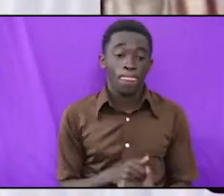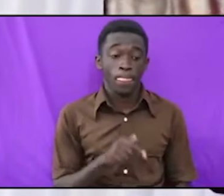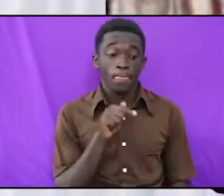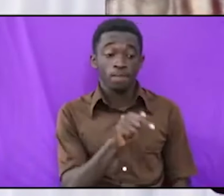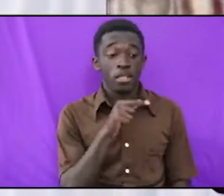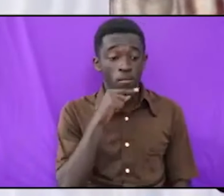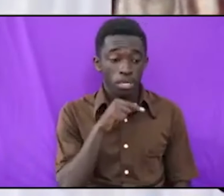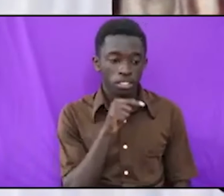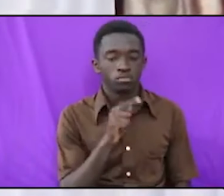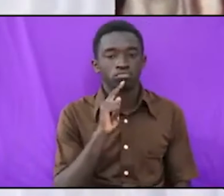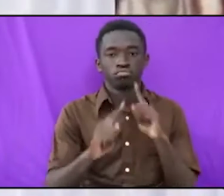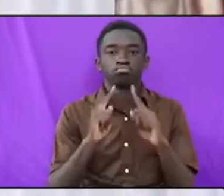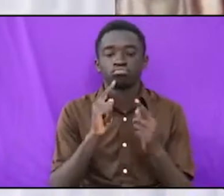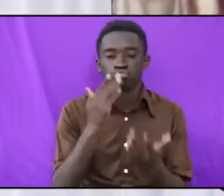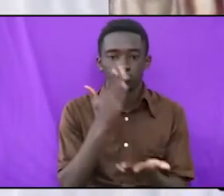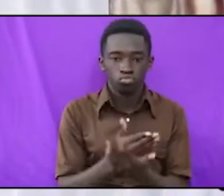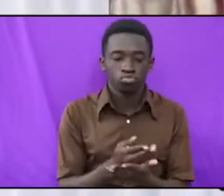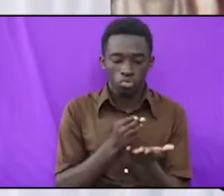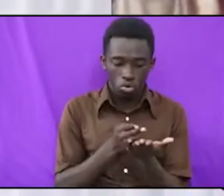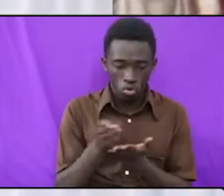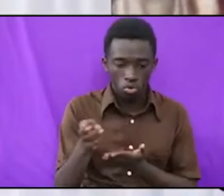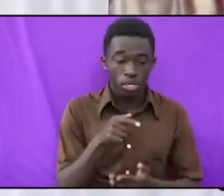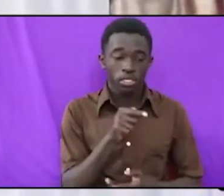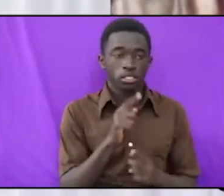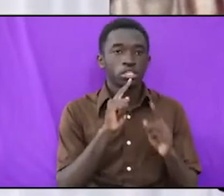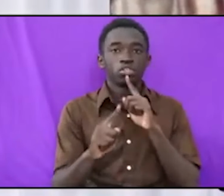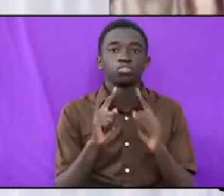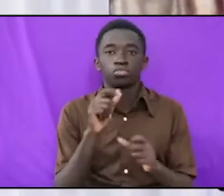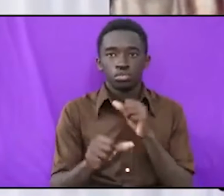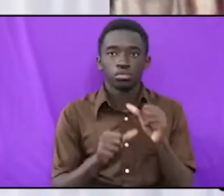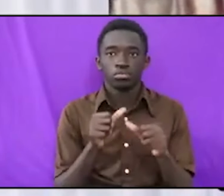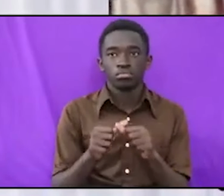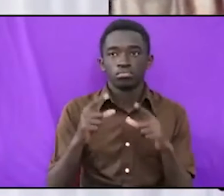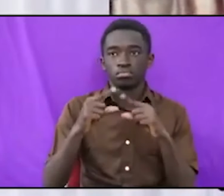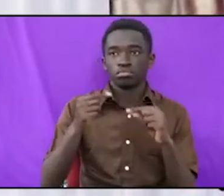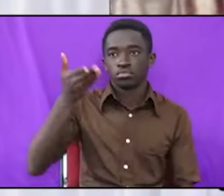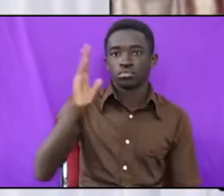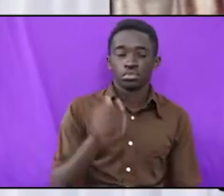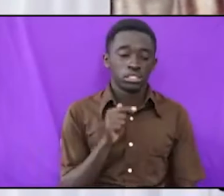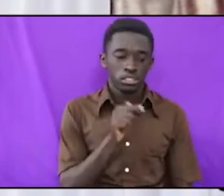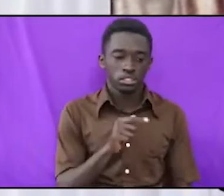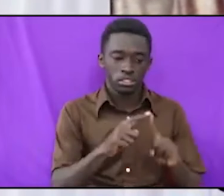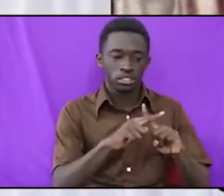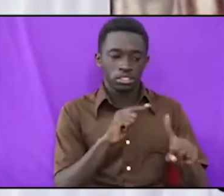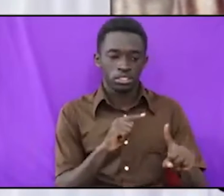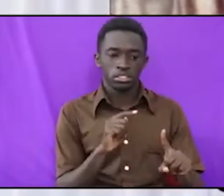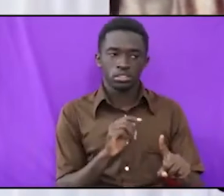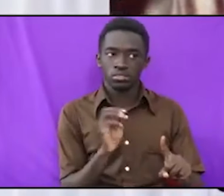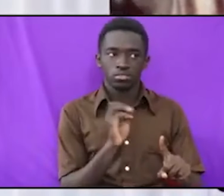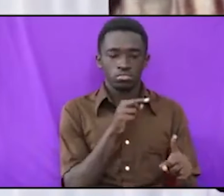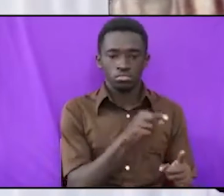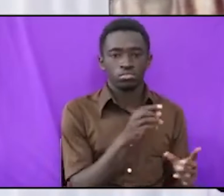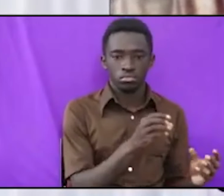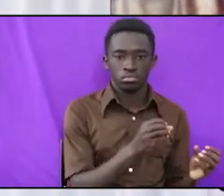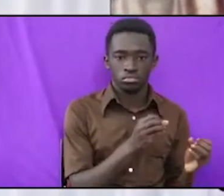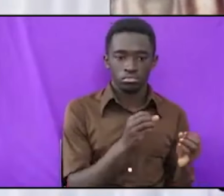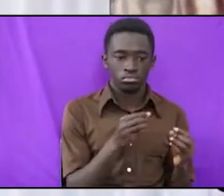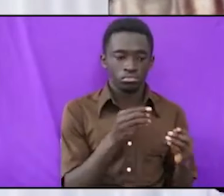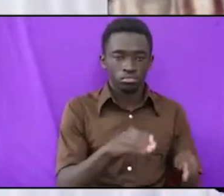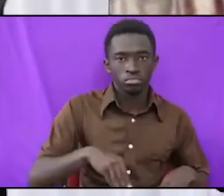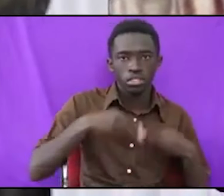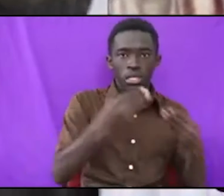truthful, he's honest, he's telling me the message of God. Instead of killing him, he clothes him and promotes him.